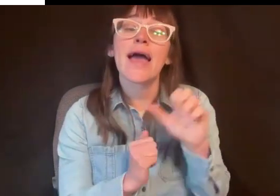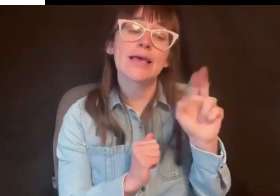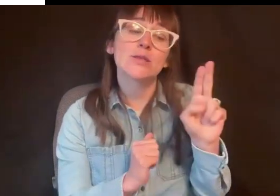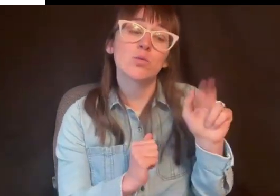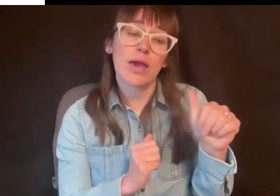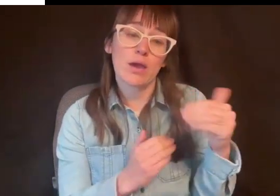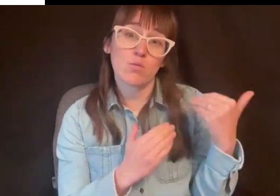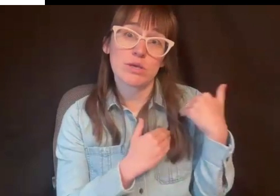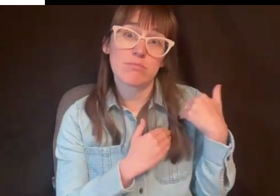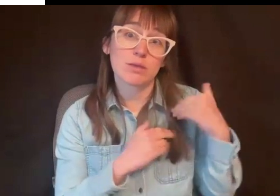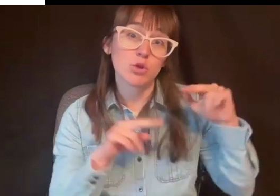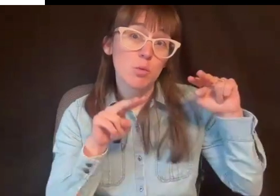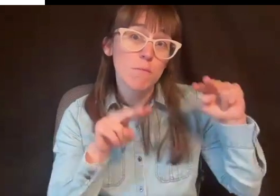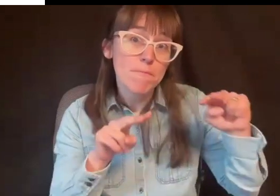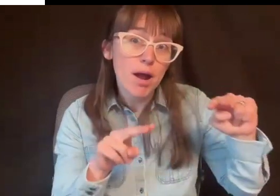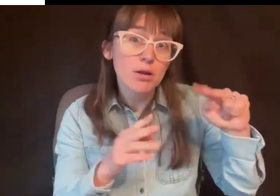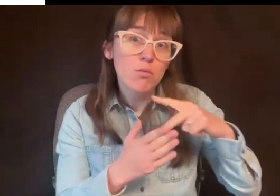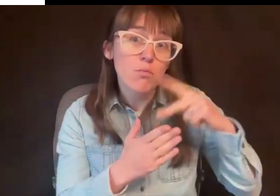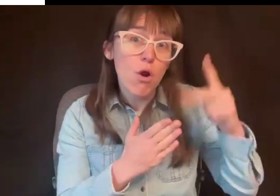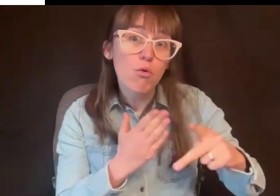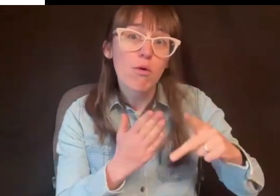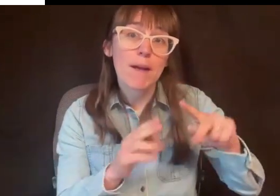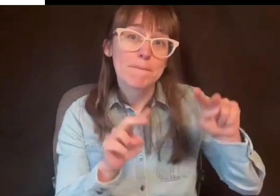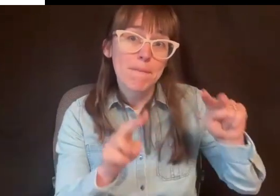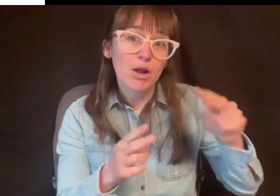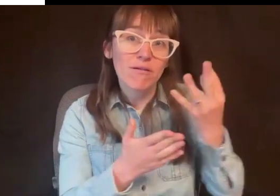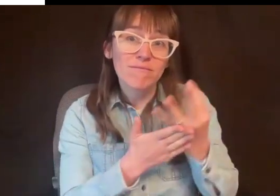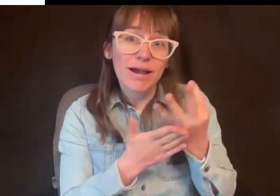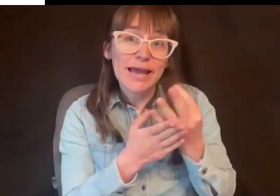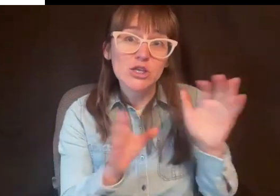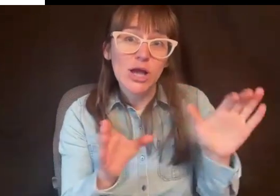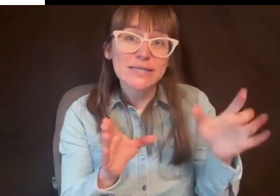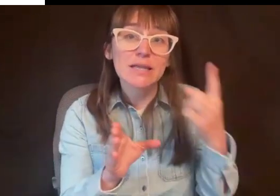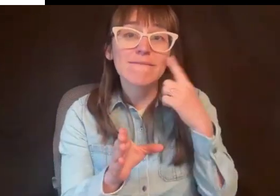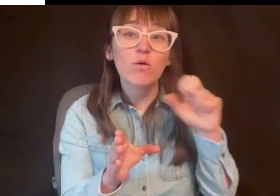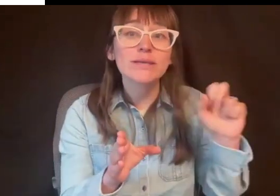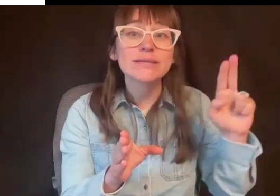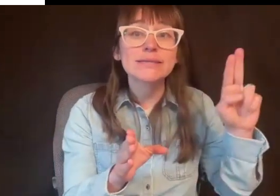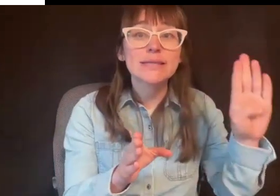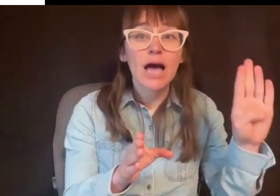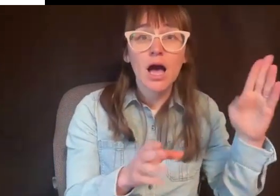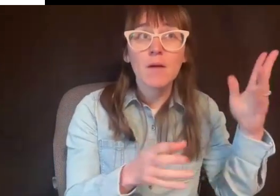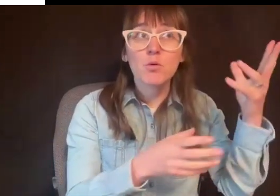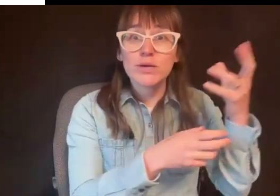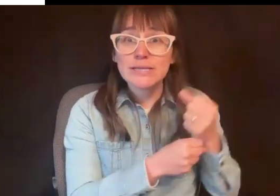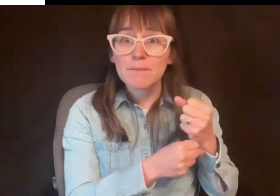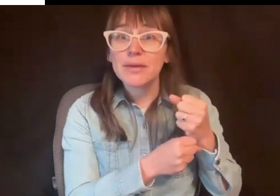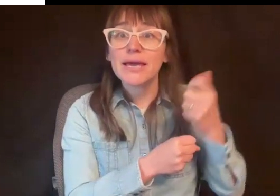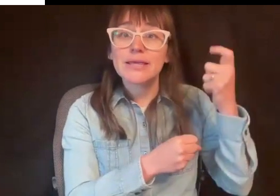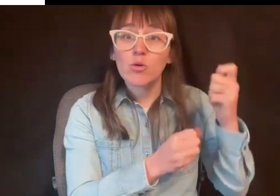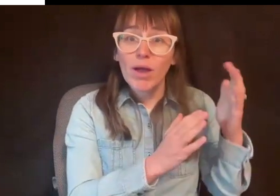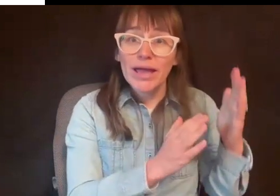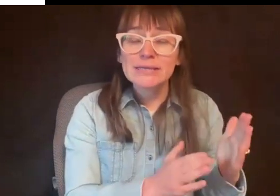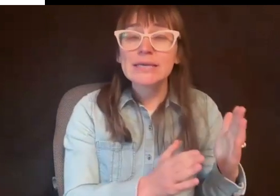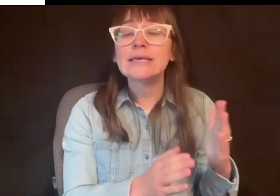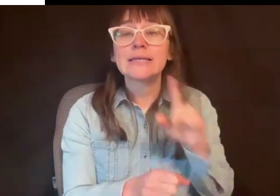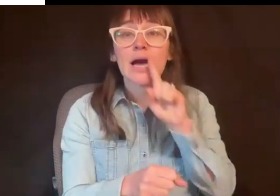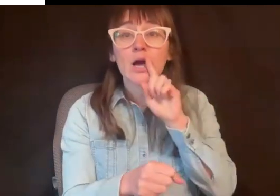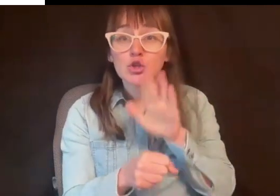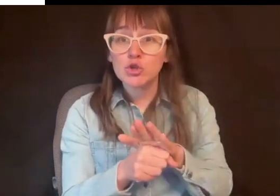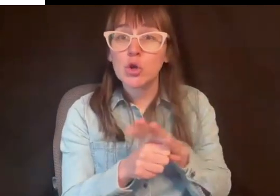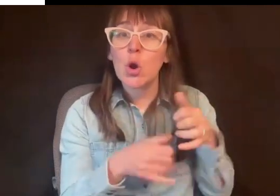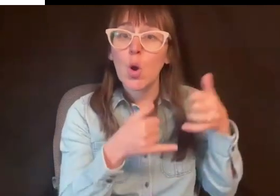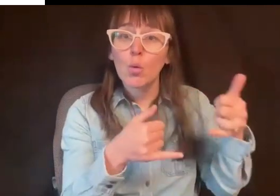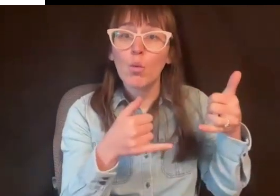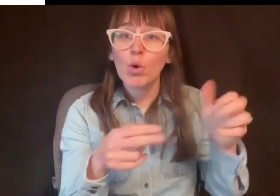monitoring the program and financial activities of subrecipients and subgrantees to ensure that grant awards are